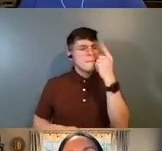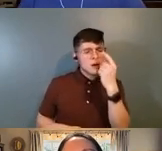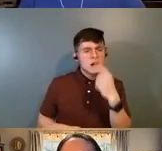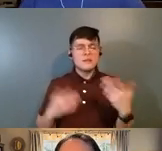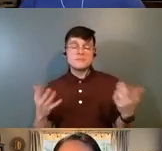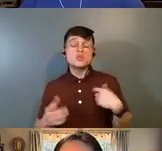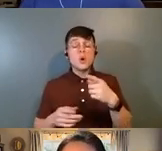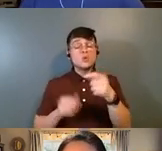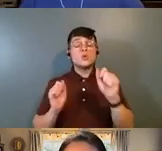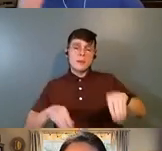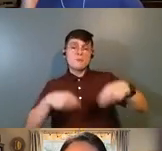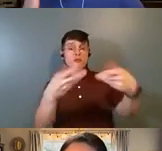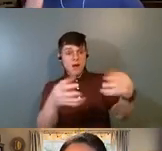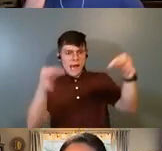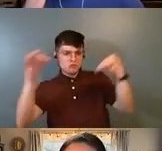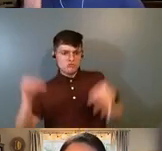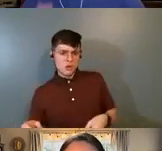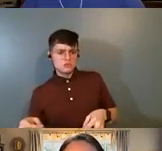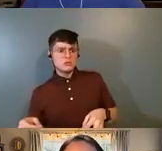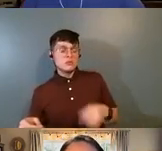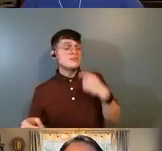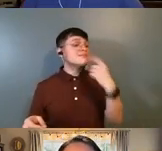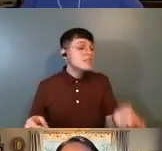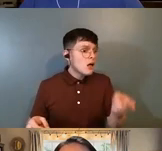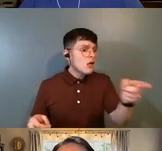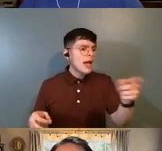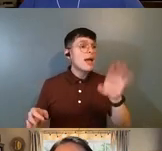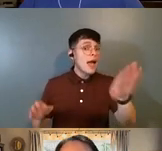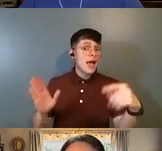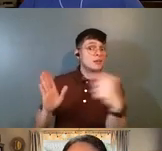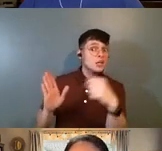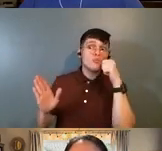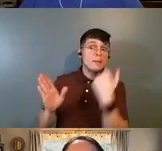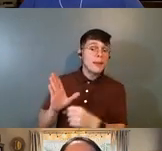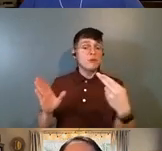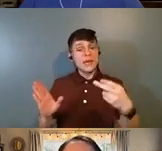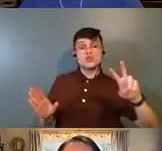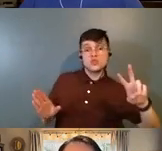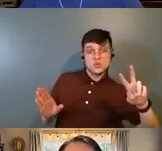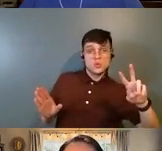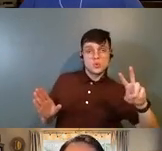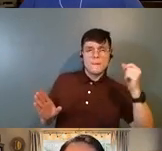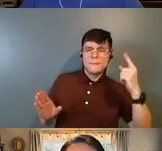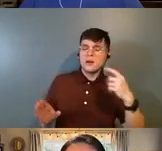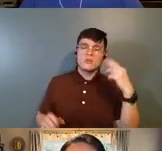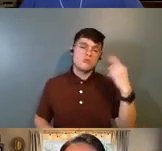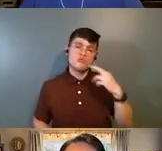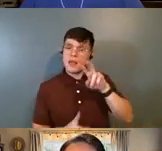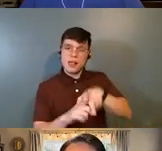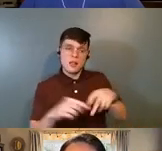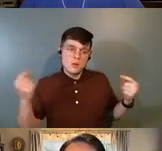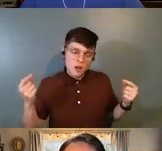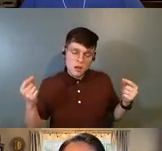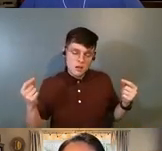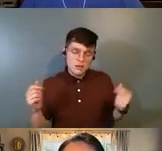so you could provide instruction, which is telling users, hey, don't forget to put an H2 above your, right? But the reality is most